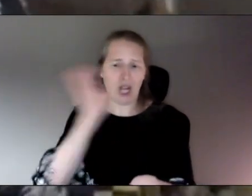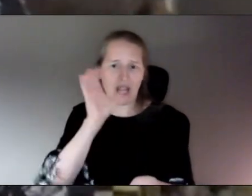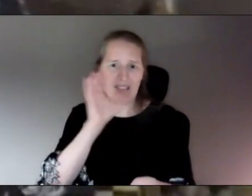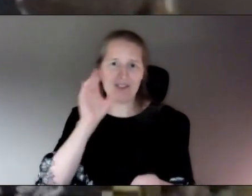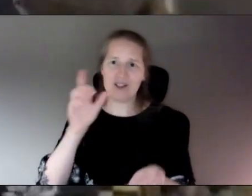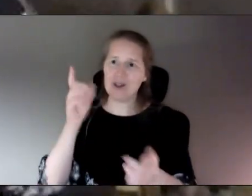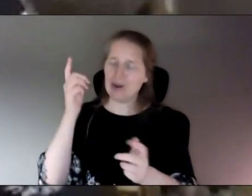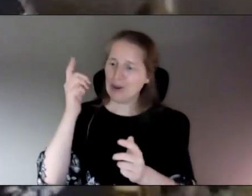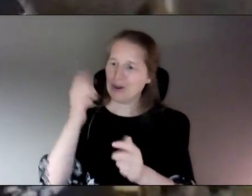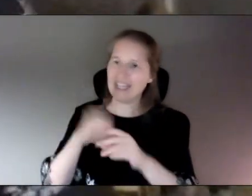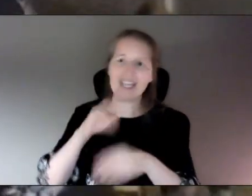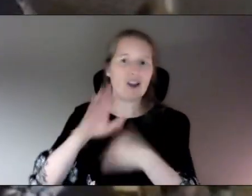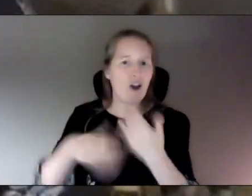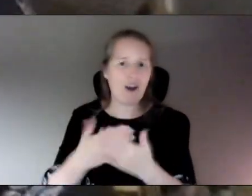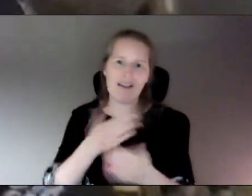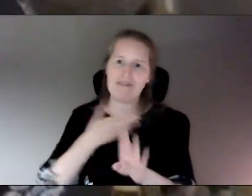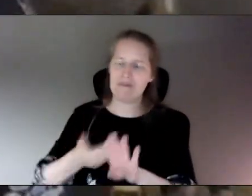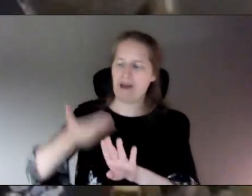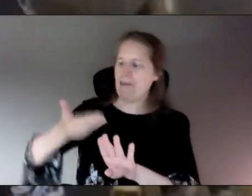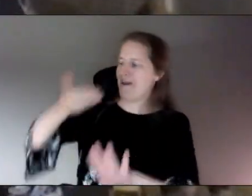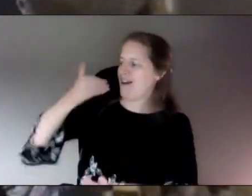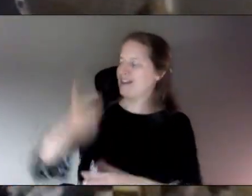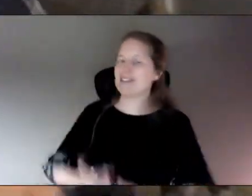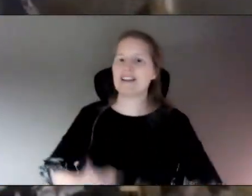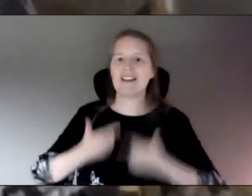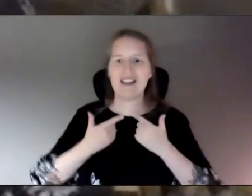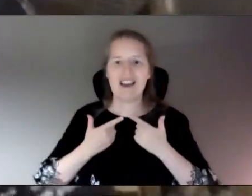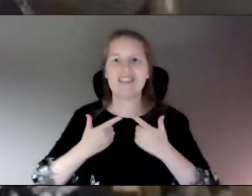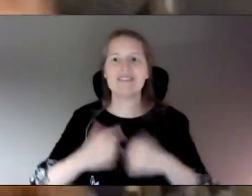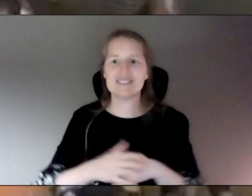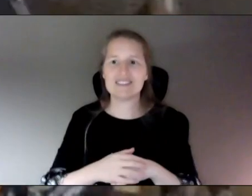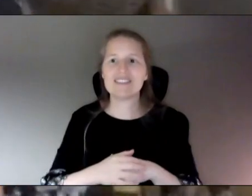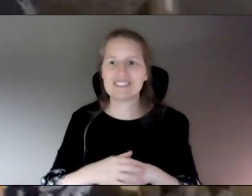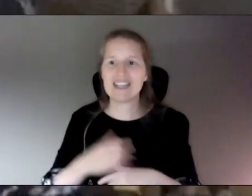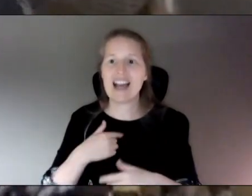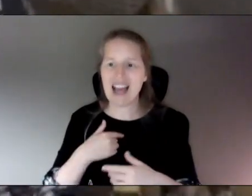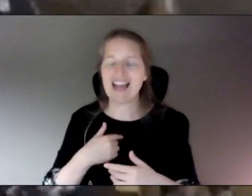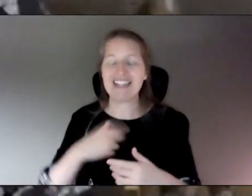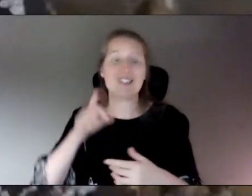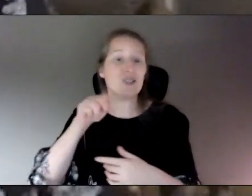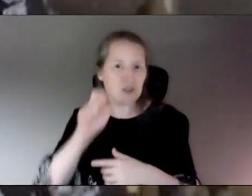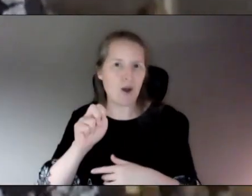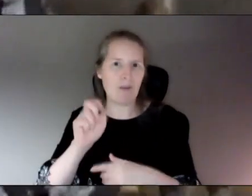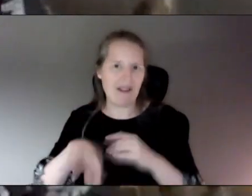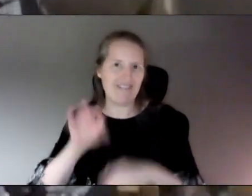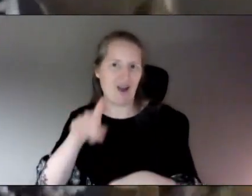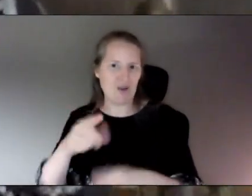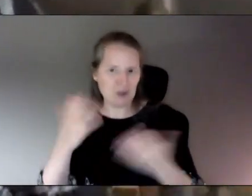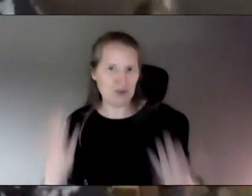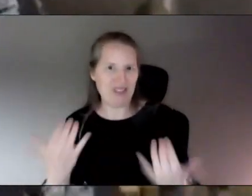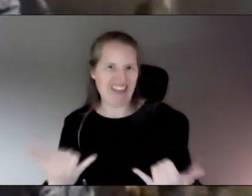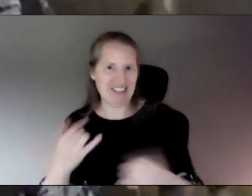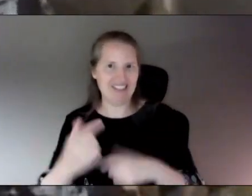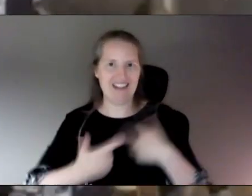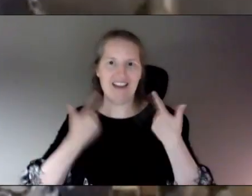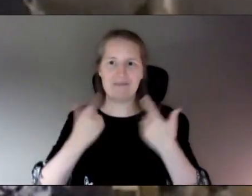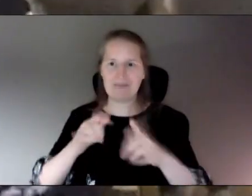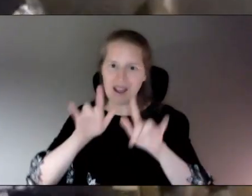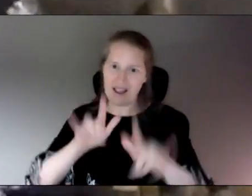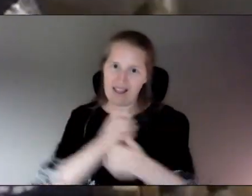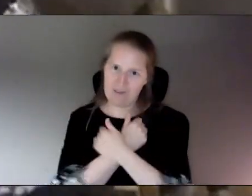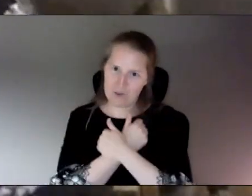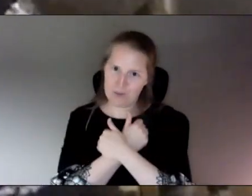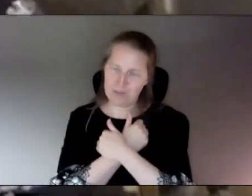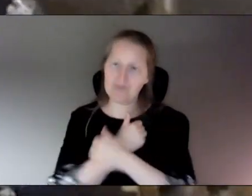past lives. And it's really dope to have found you in this one. So I love you. And finally, this award is for